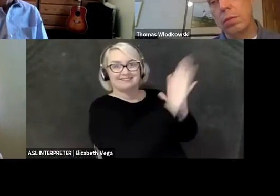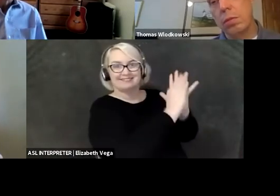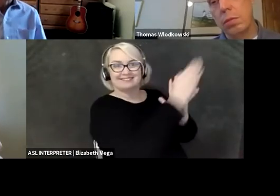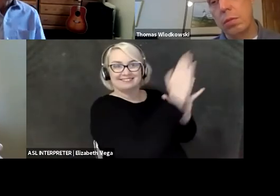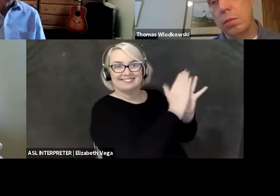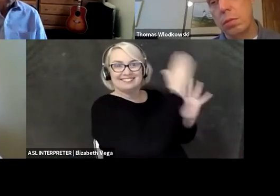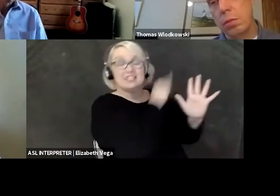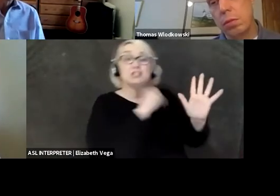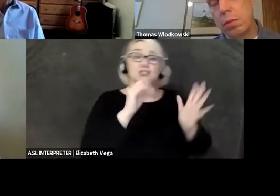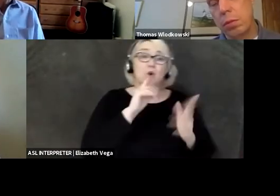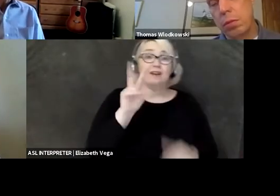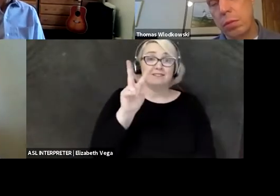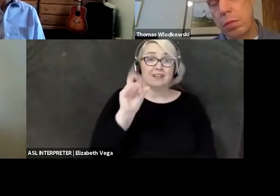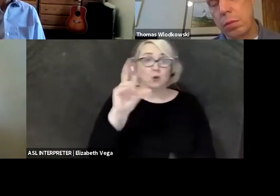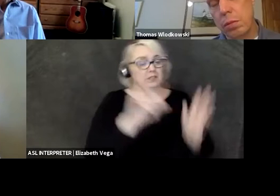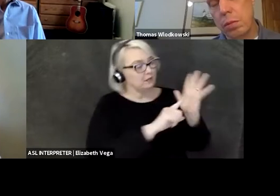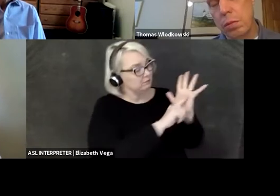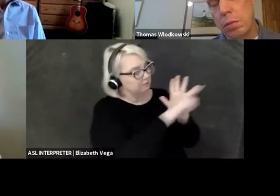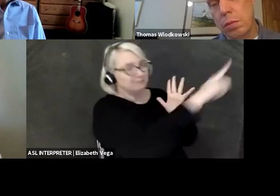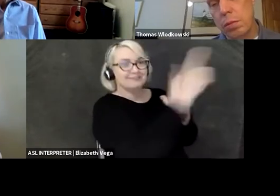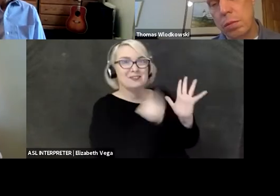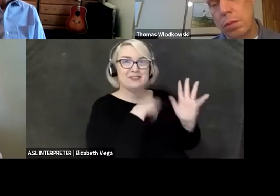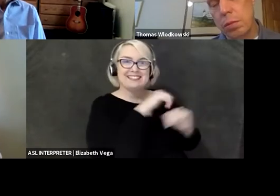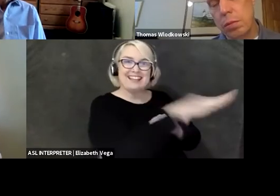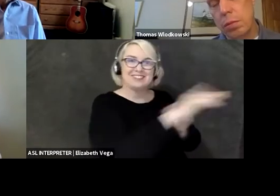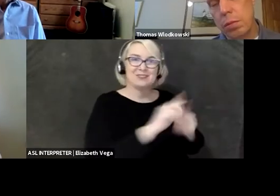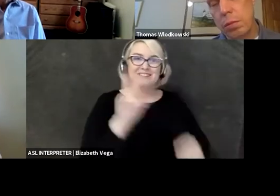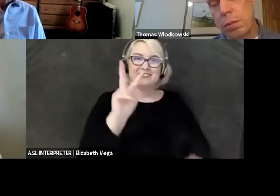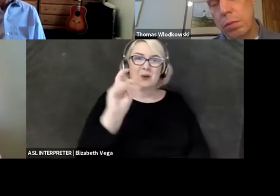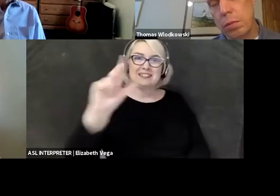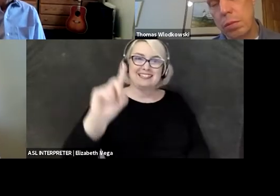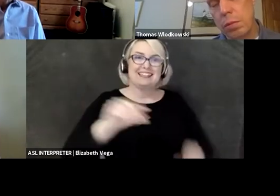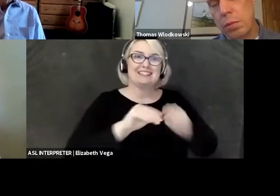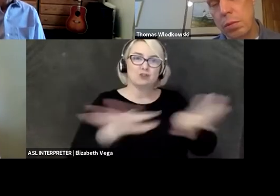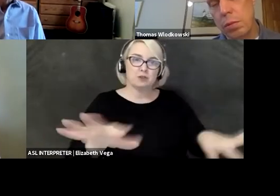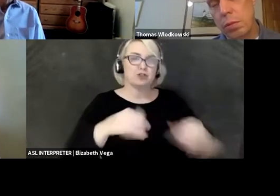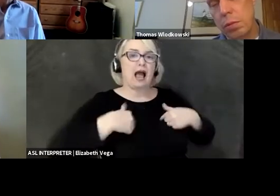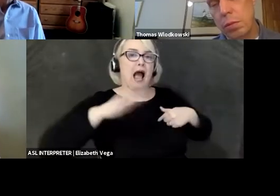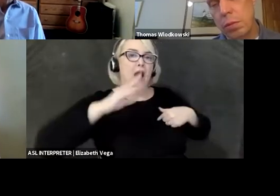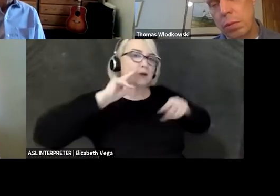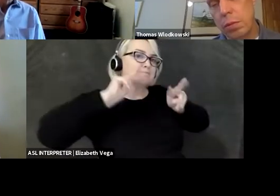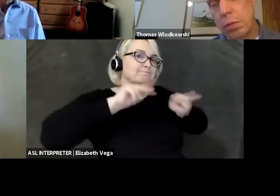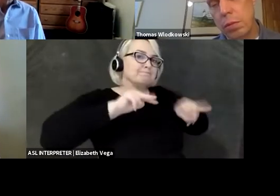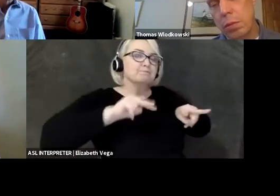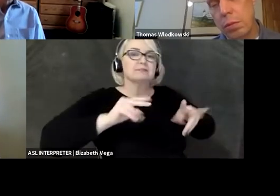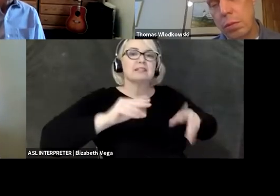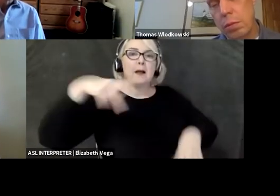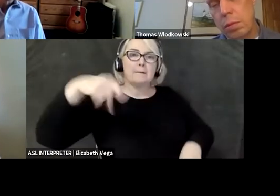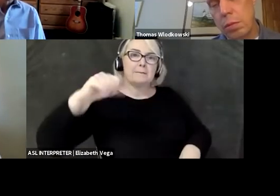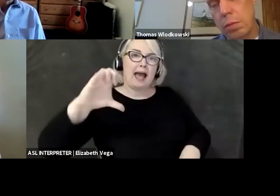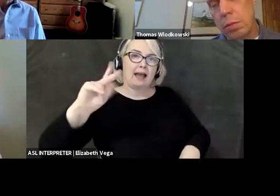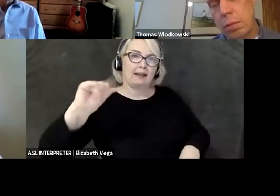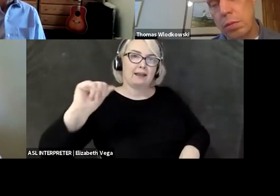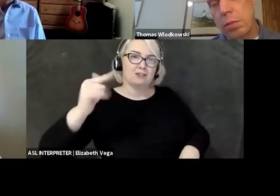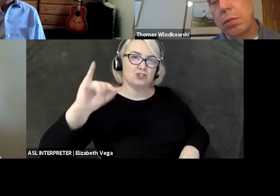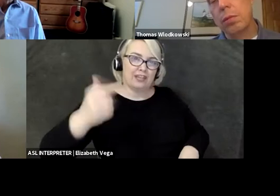when we send them to our VOD distribution lab, I'll oversee the packaging and the preparation of all of those audio description files